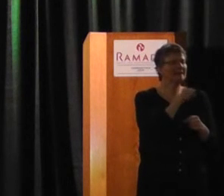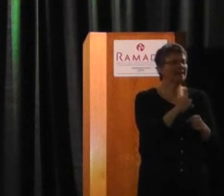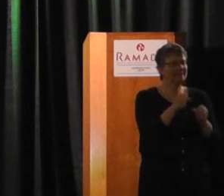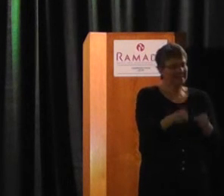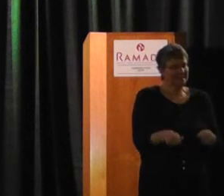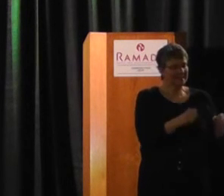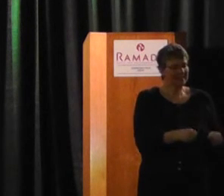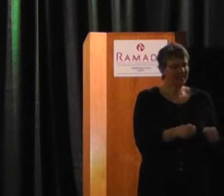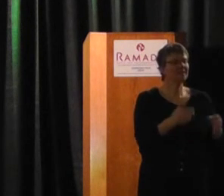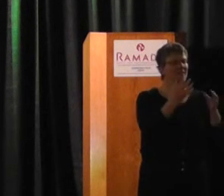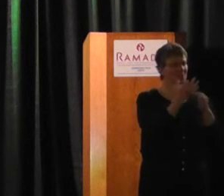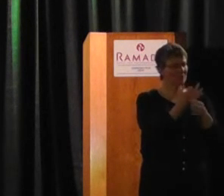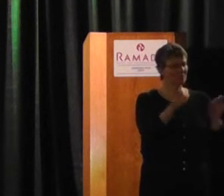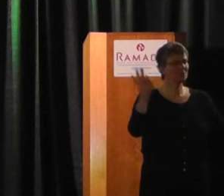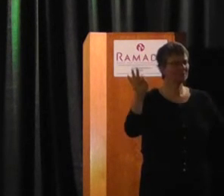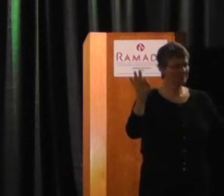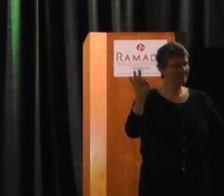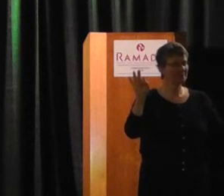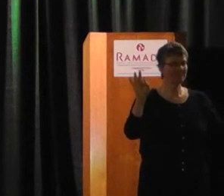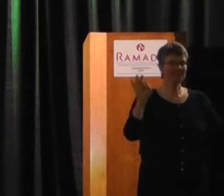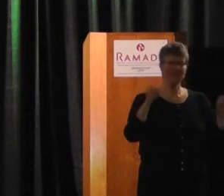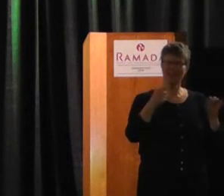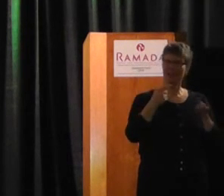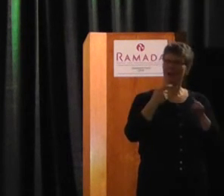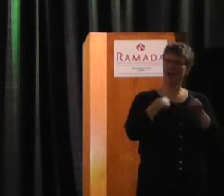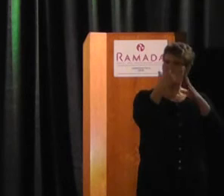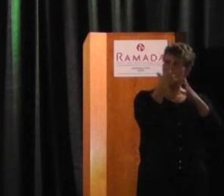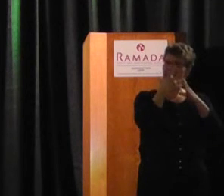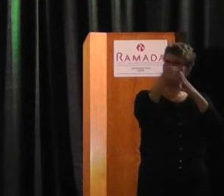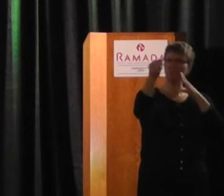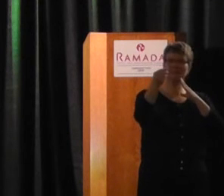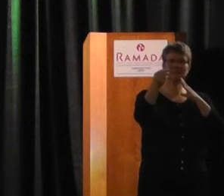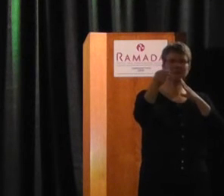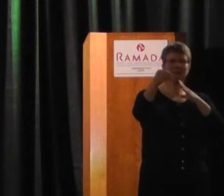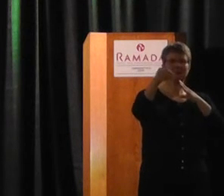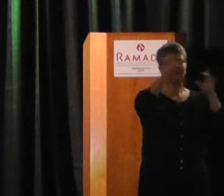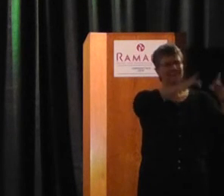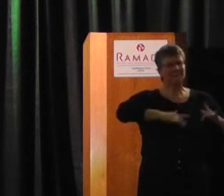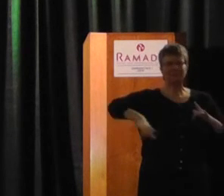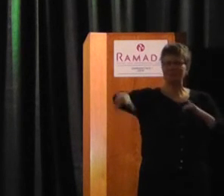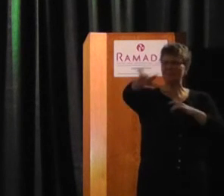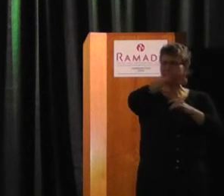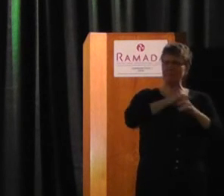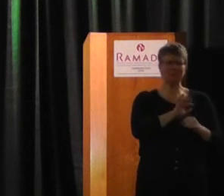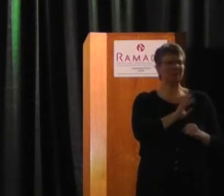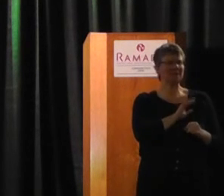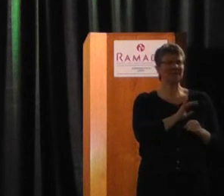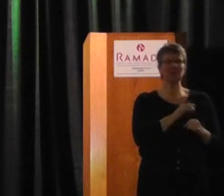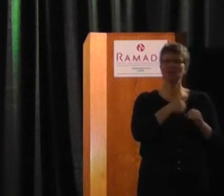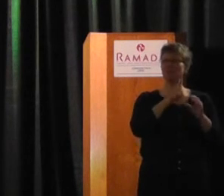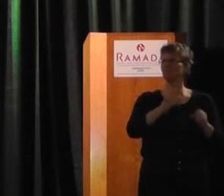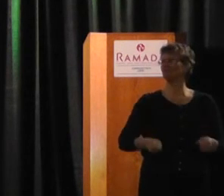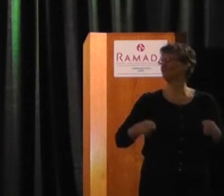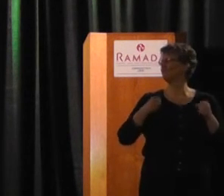freedom. To be honest, when I am in my city ski I am in the middle of nowhere, it's like amazing. And I can